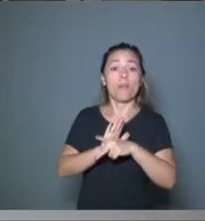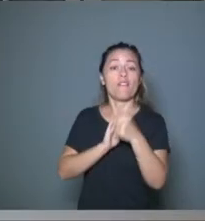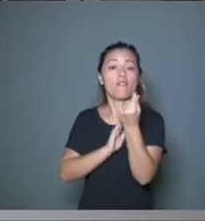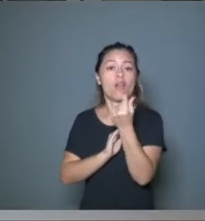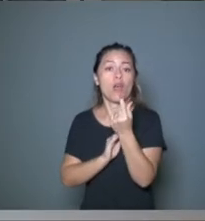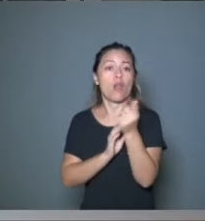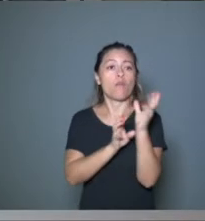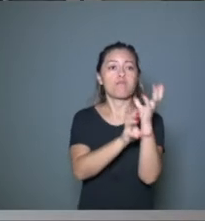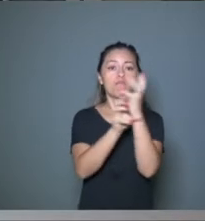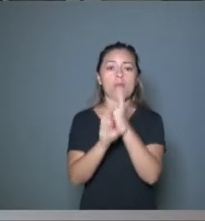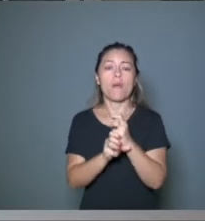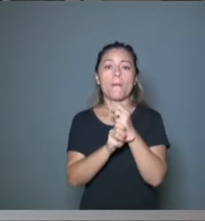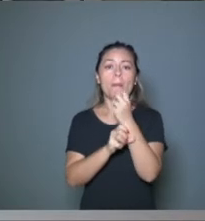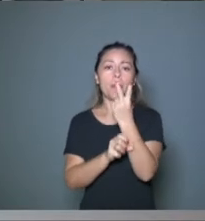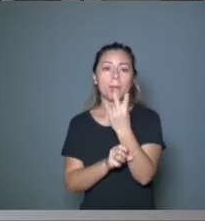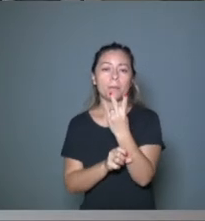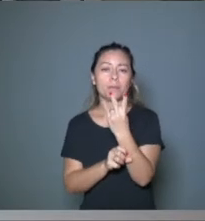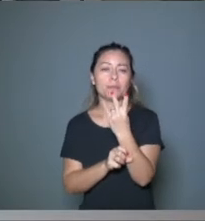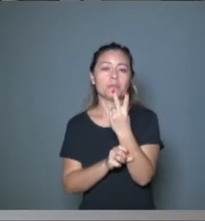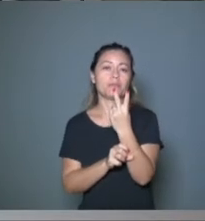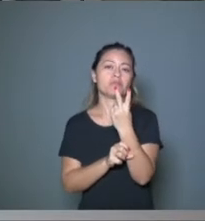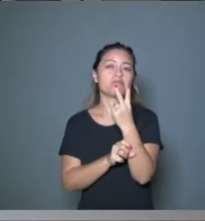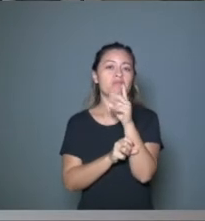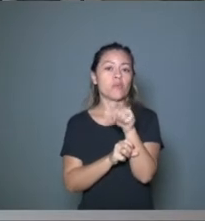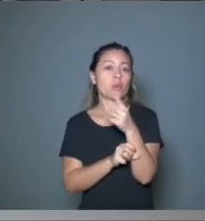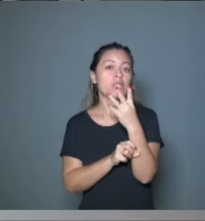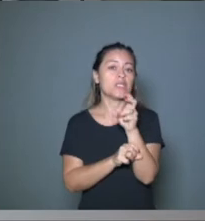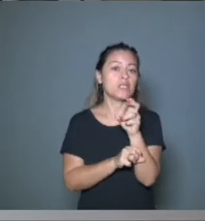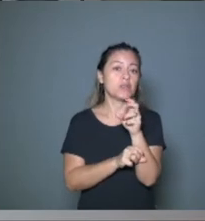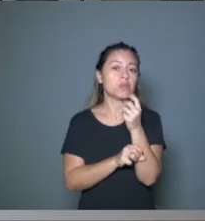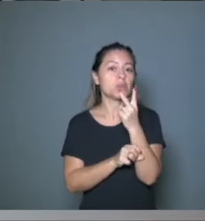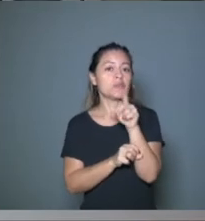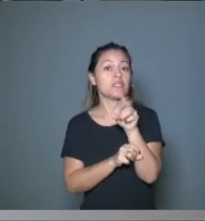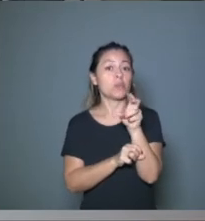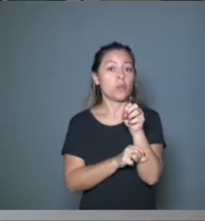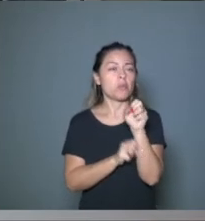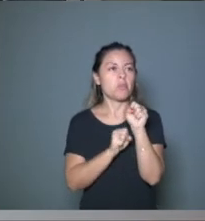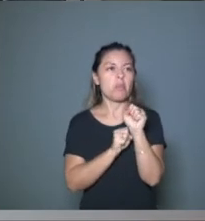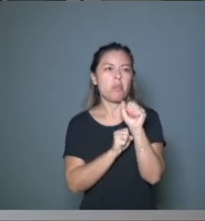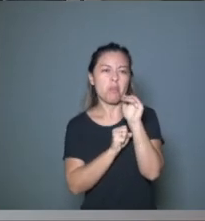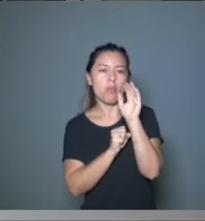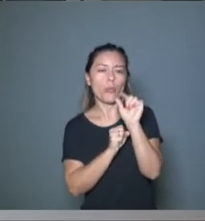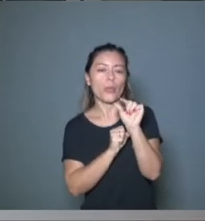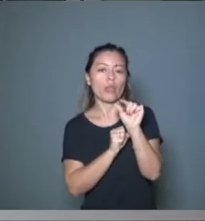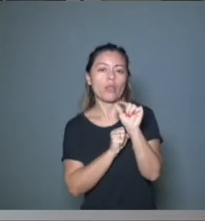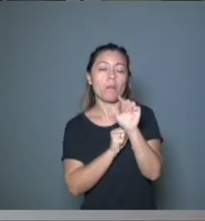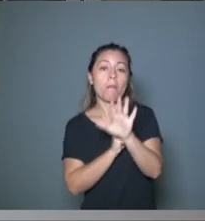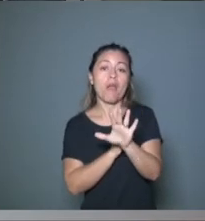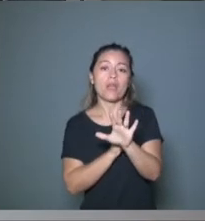equity was around 2.45 and 2.50.